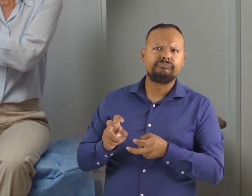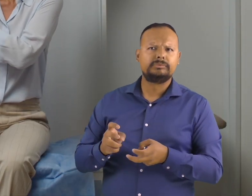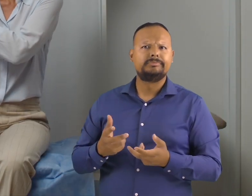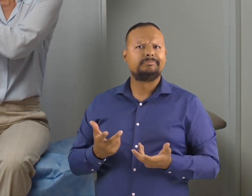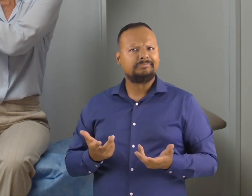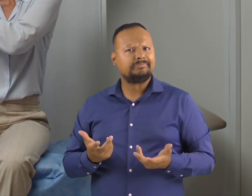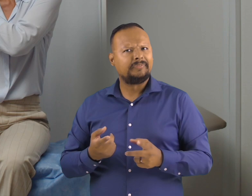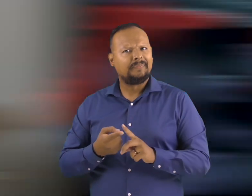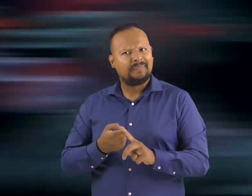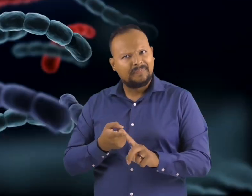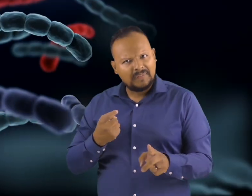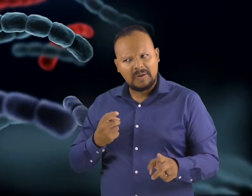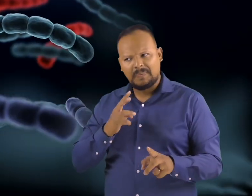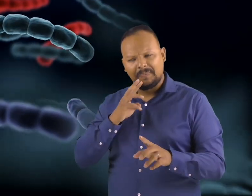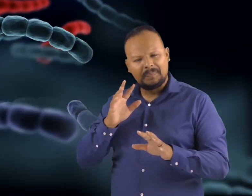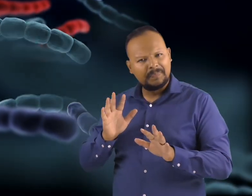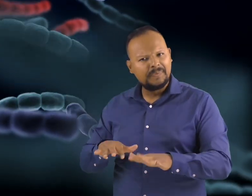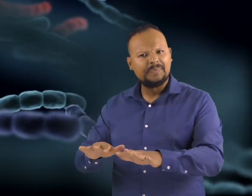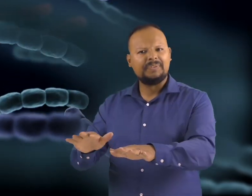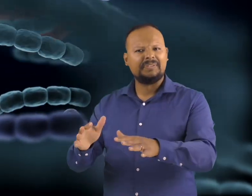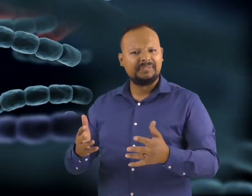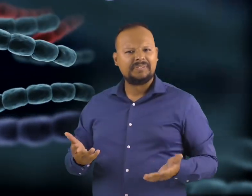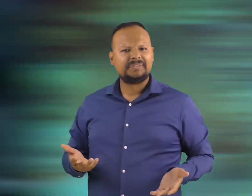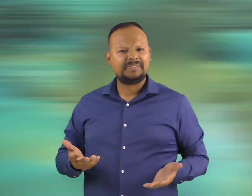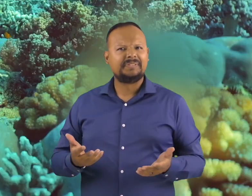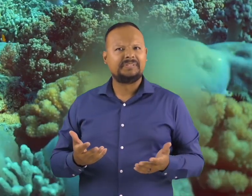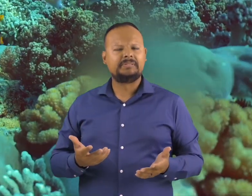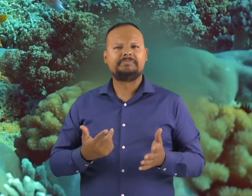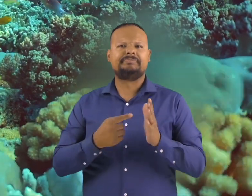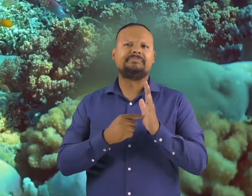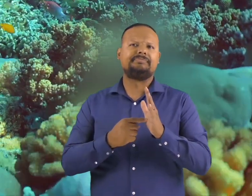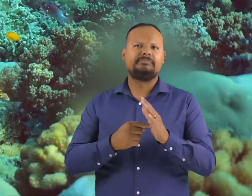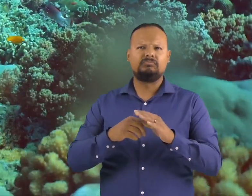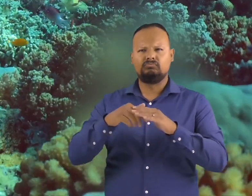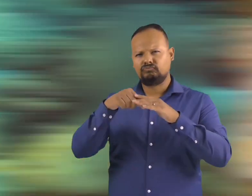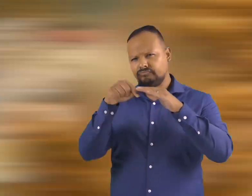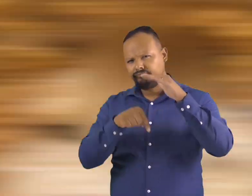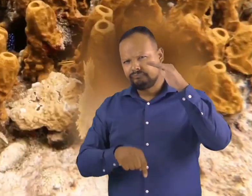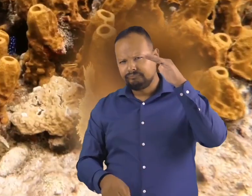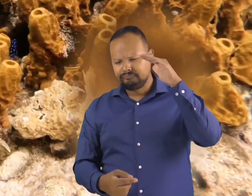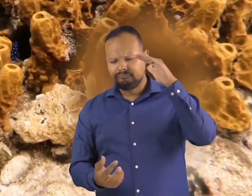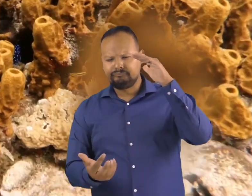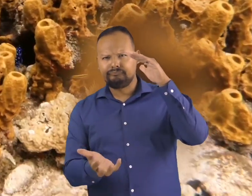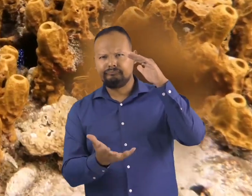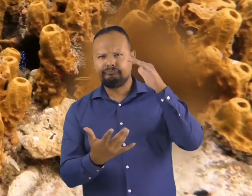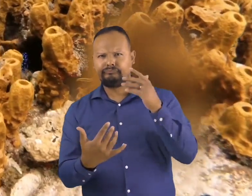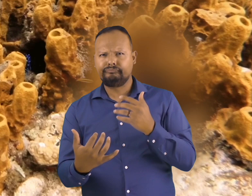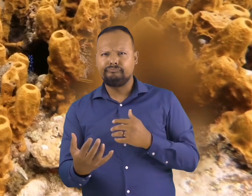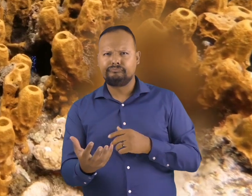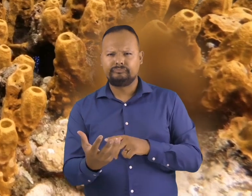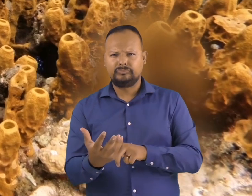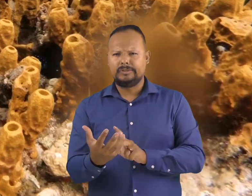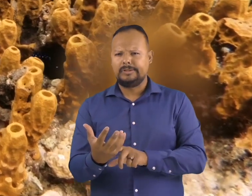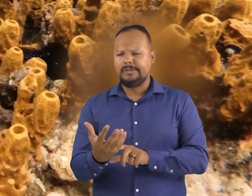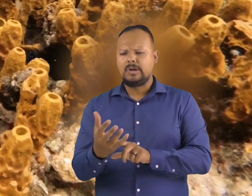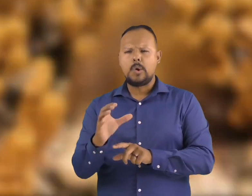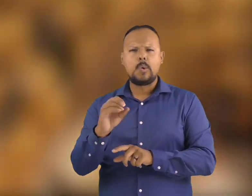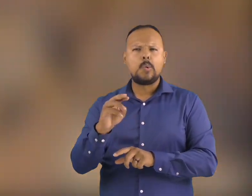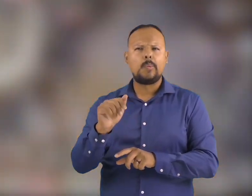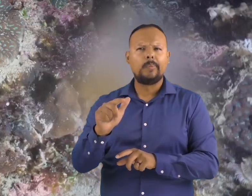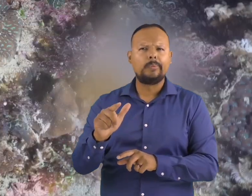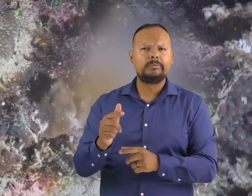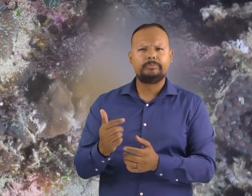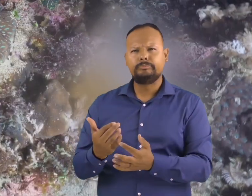For example, scientists have found chemicals in some corals and sponges that can help to fight infectious